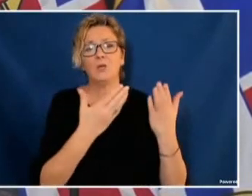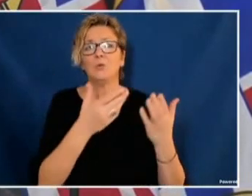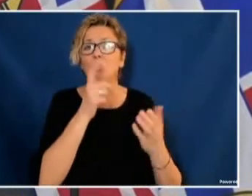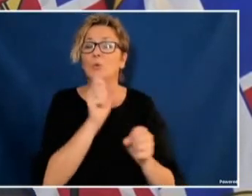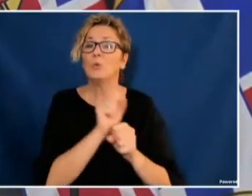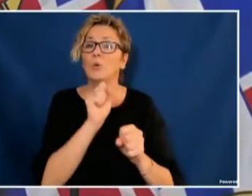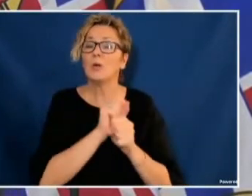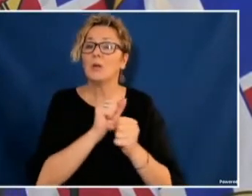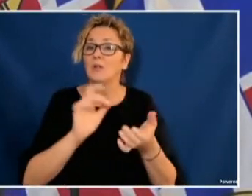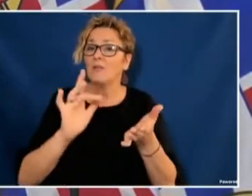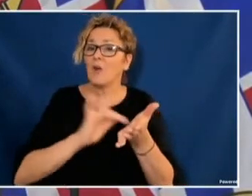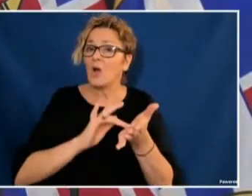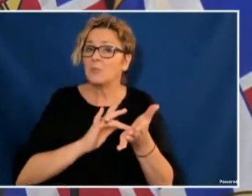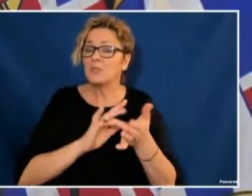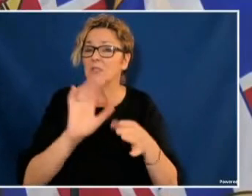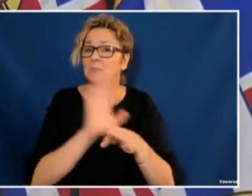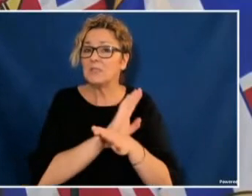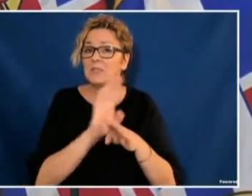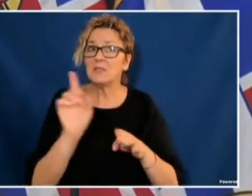equivalent respirators, almost